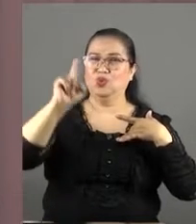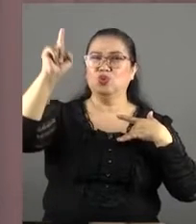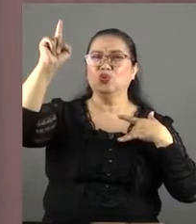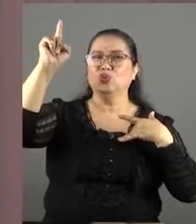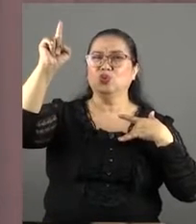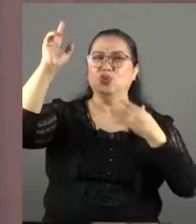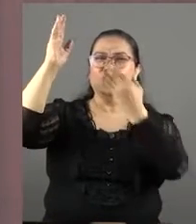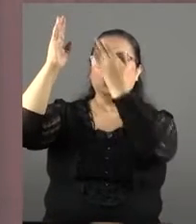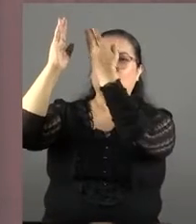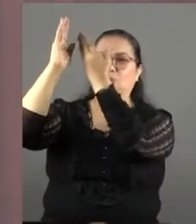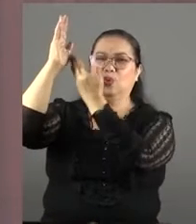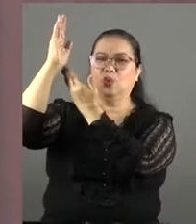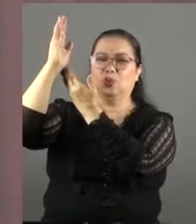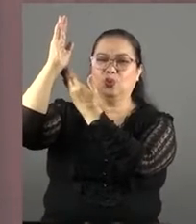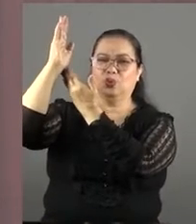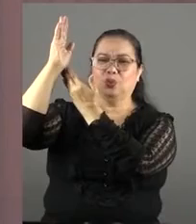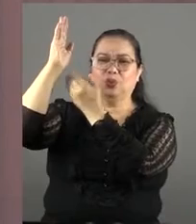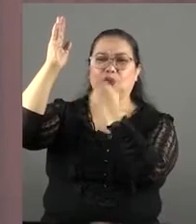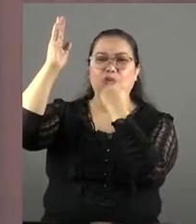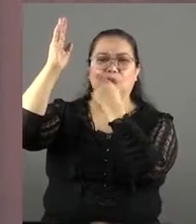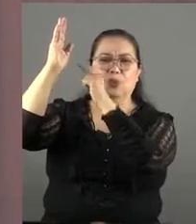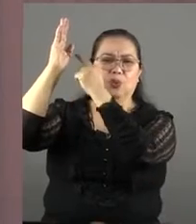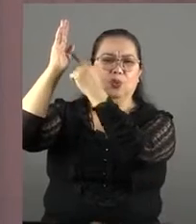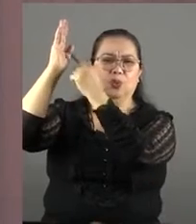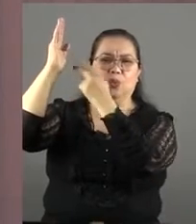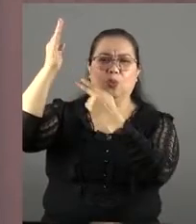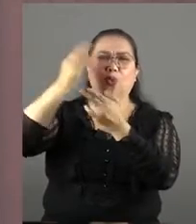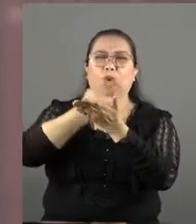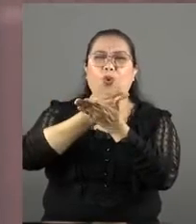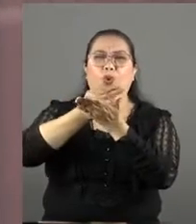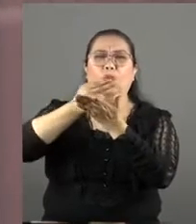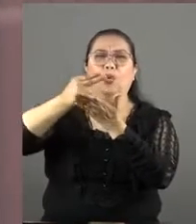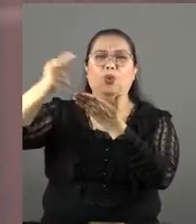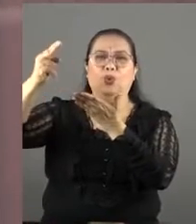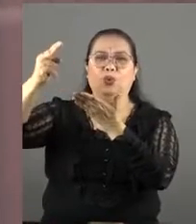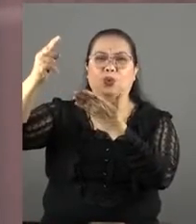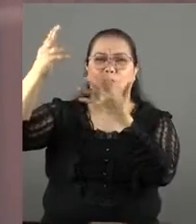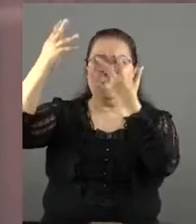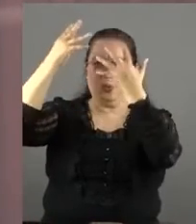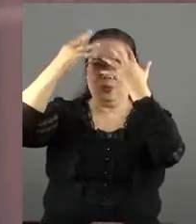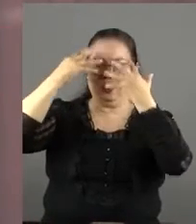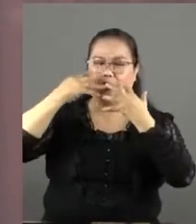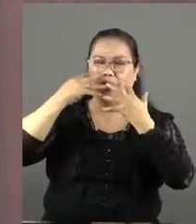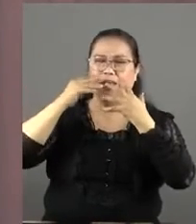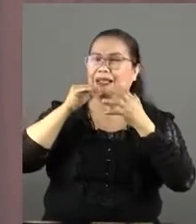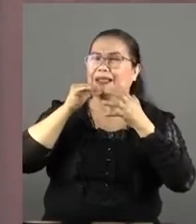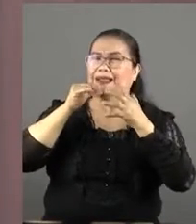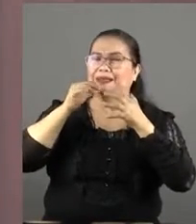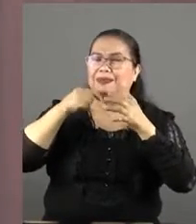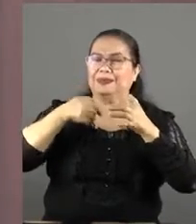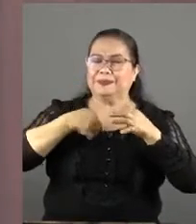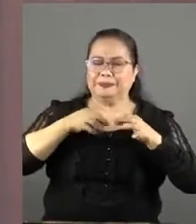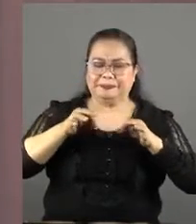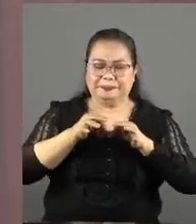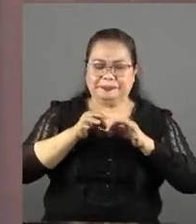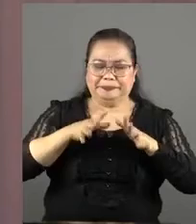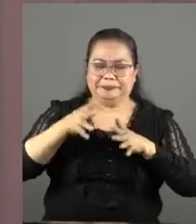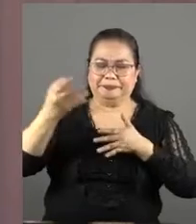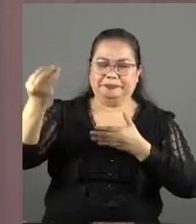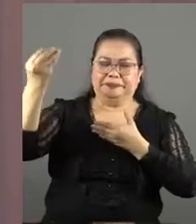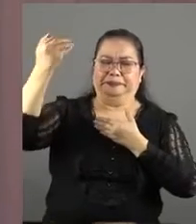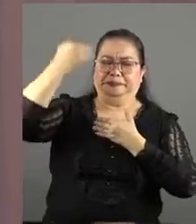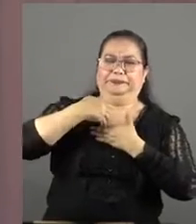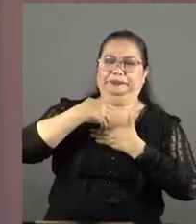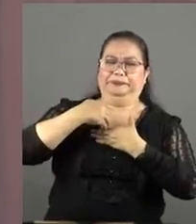His holiness just dawned on you. Our unworthiness just broke into your